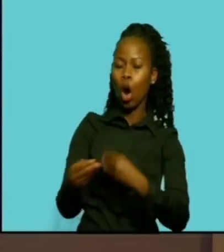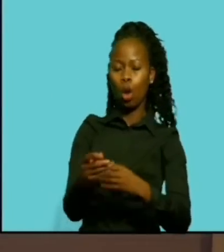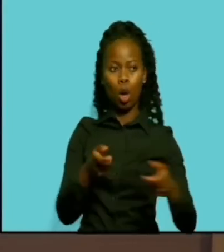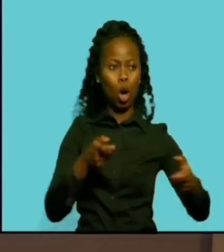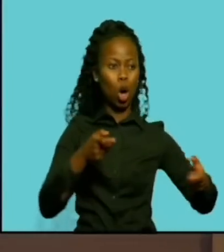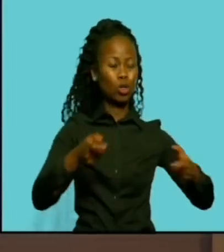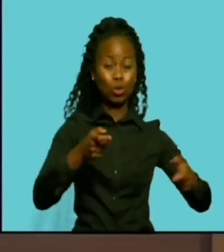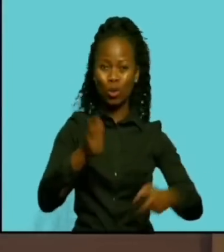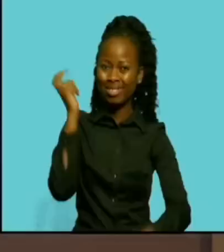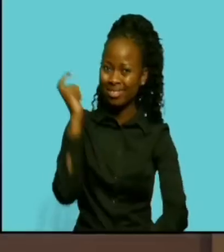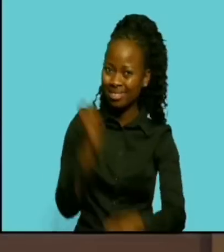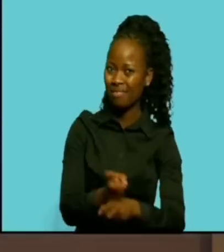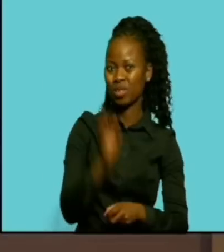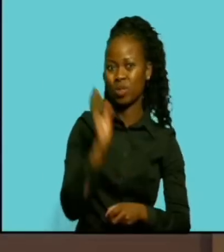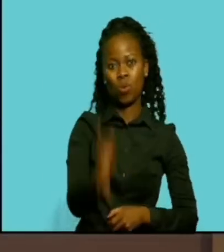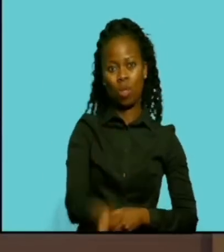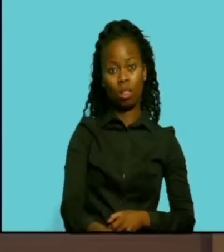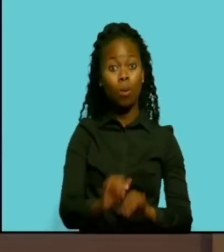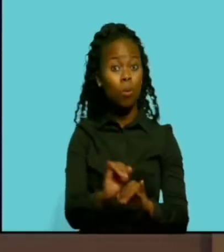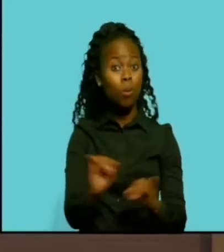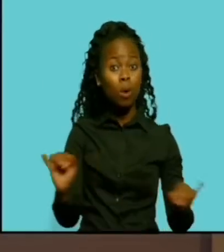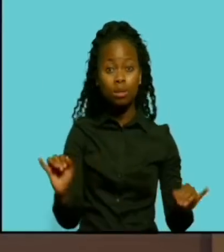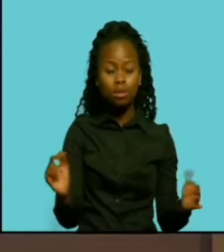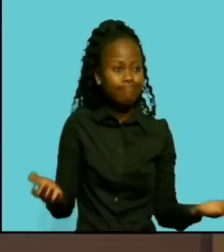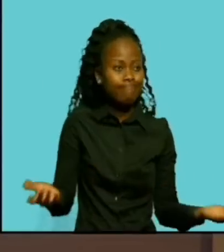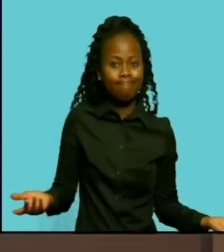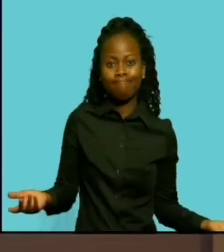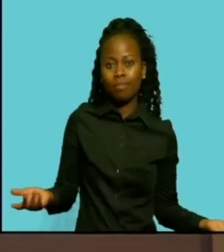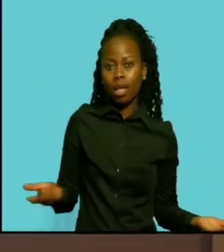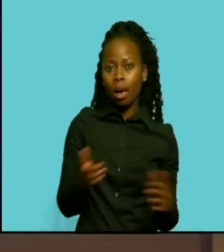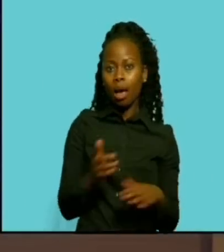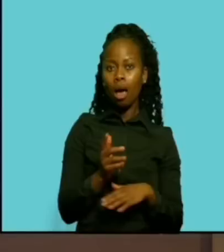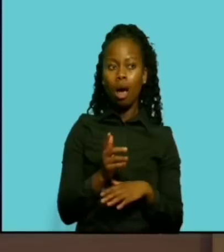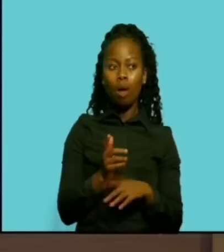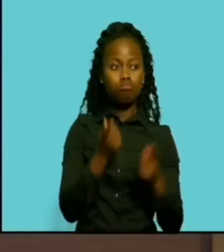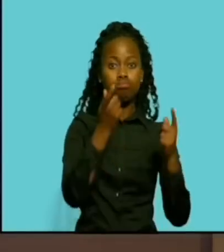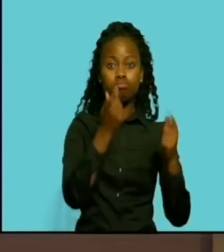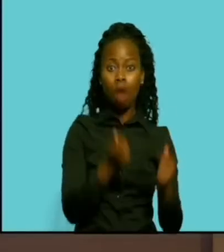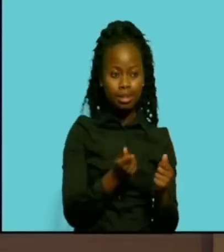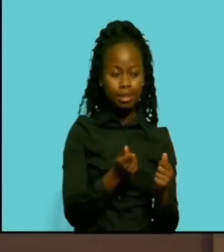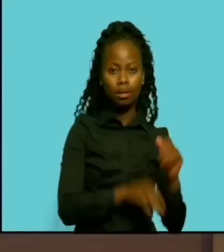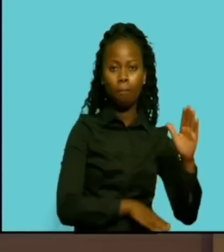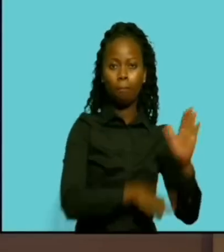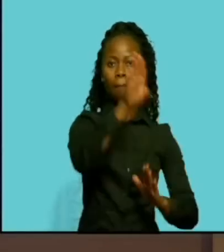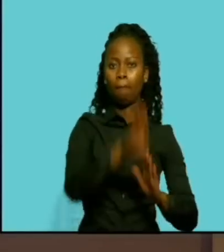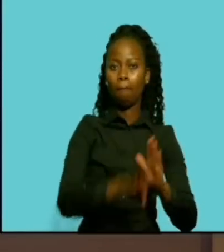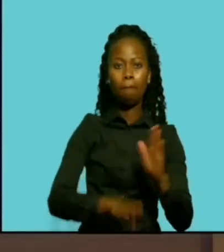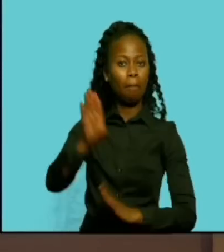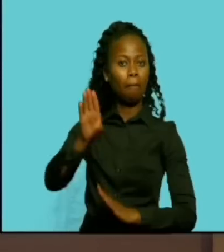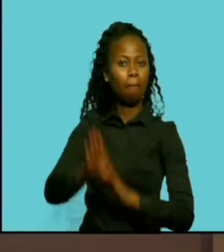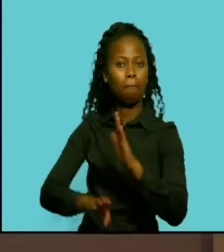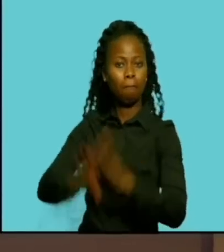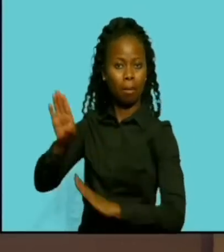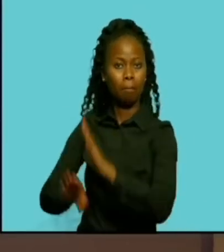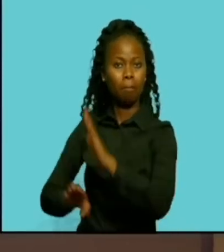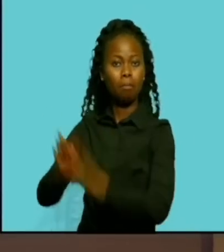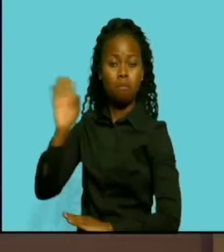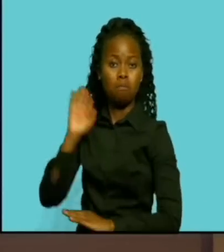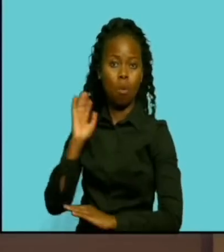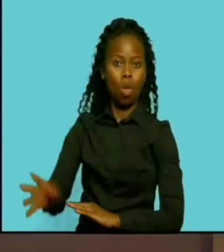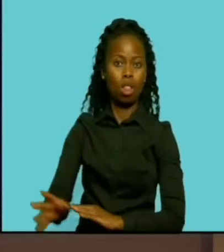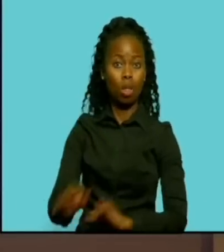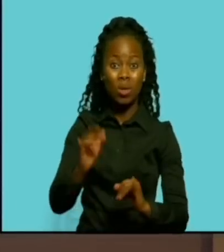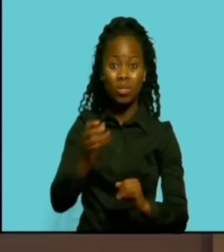with a situation where you are faced with price instability that you do not want to be looking